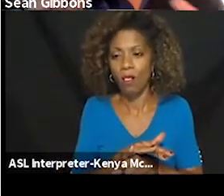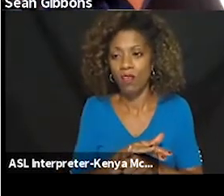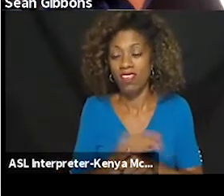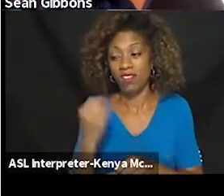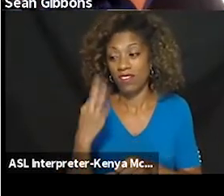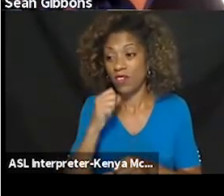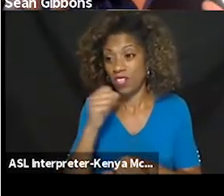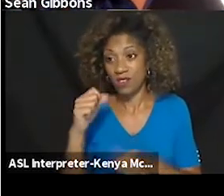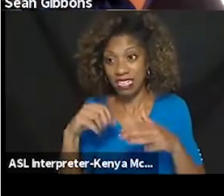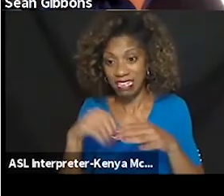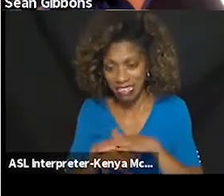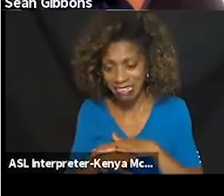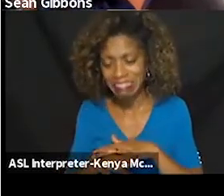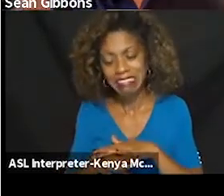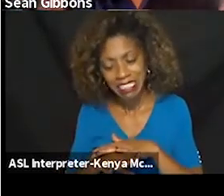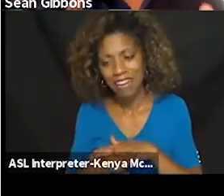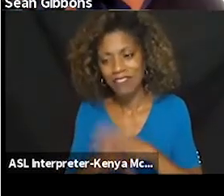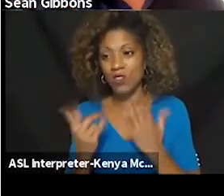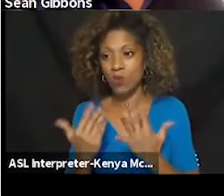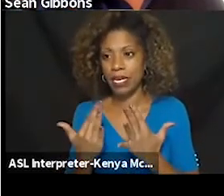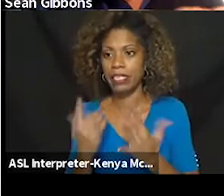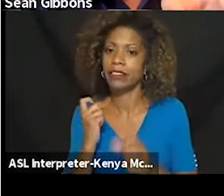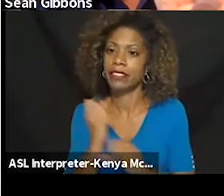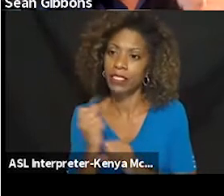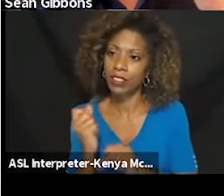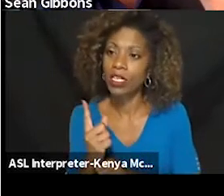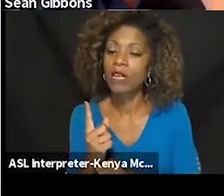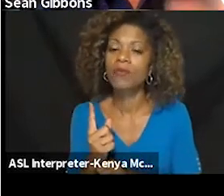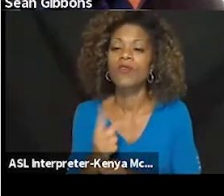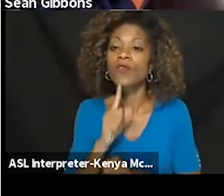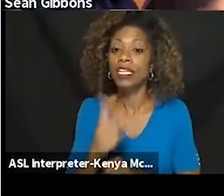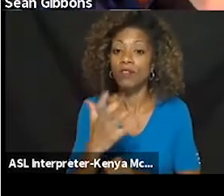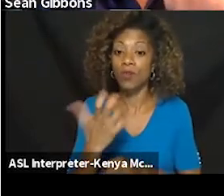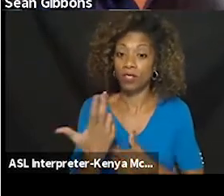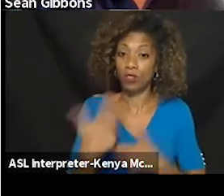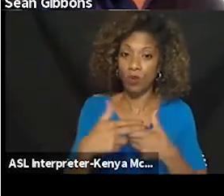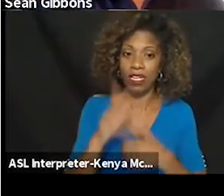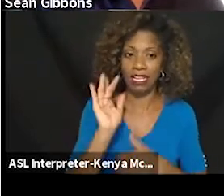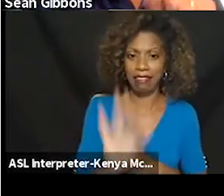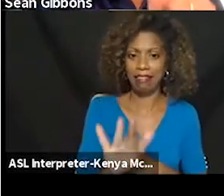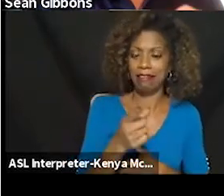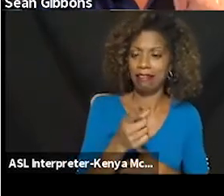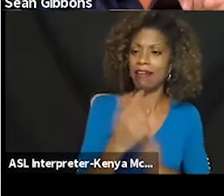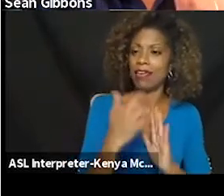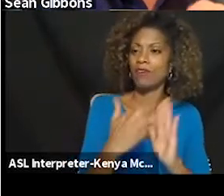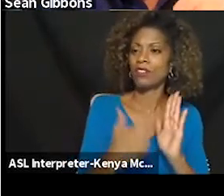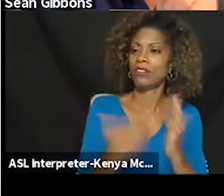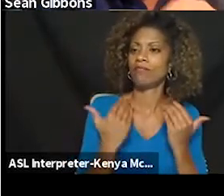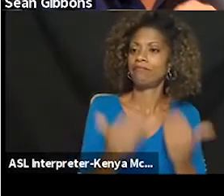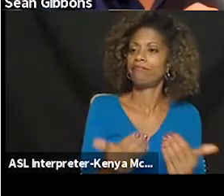in, I'm afraid we're going to have to ask you to wait until next year, but we'd love to have you with us. So September the 8th, you can get all the information and register right now at